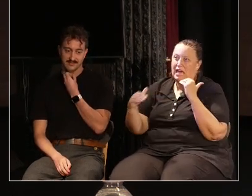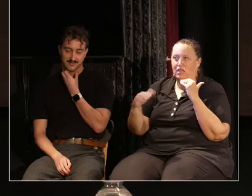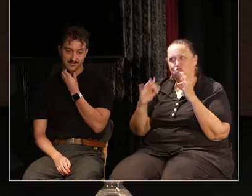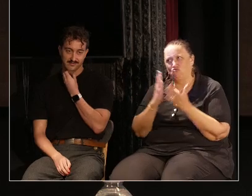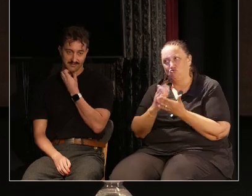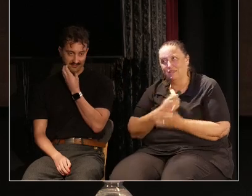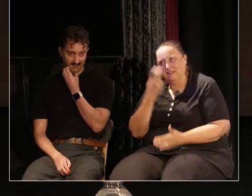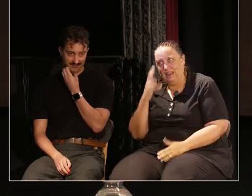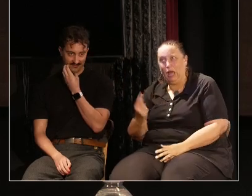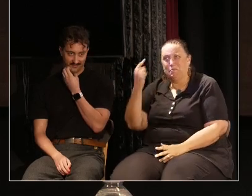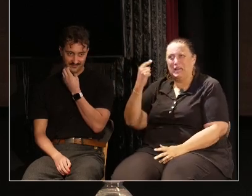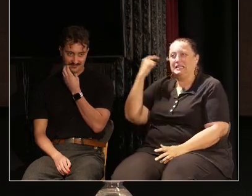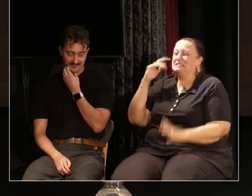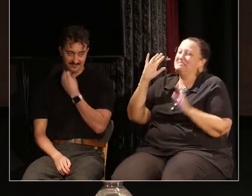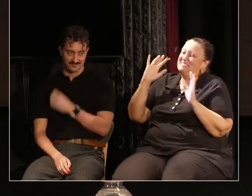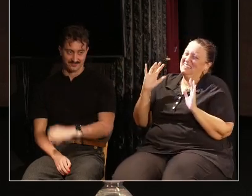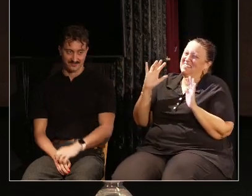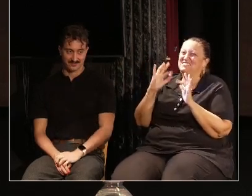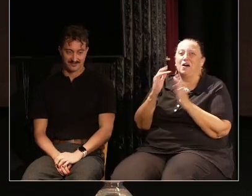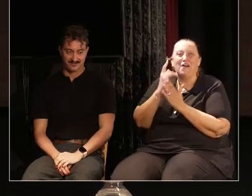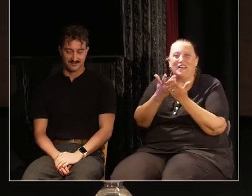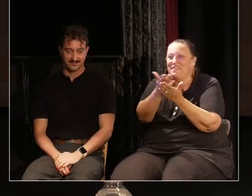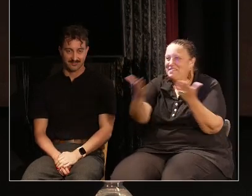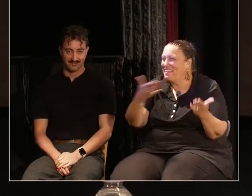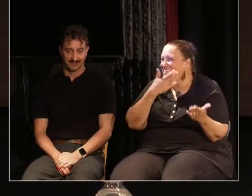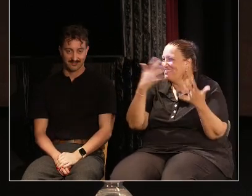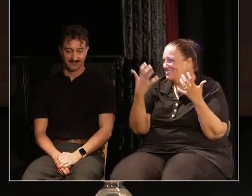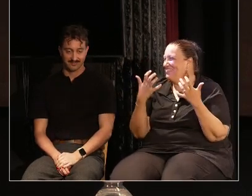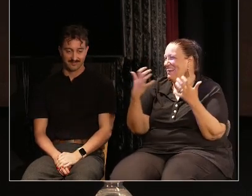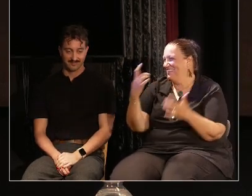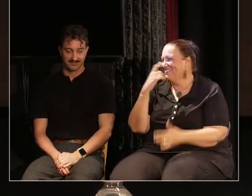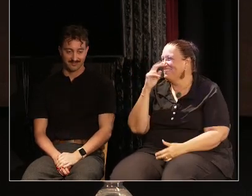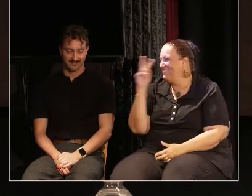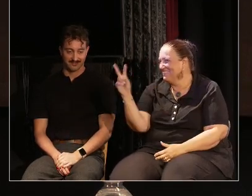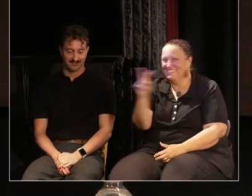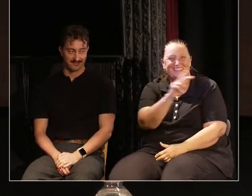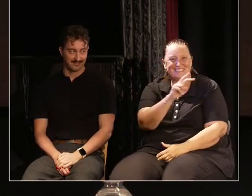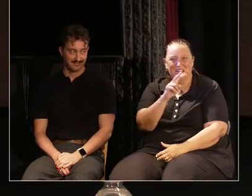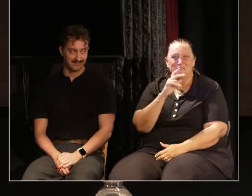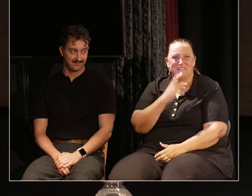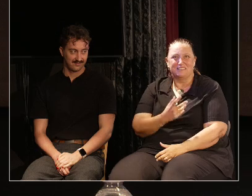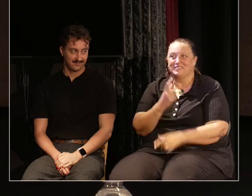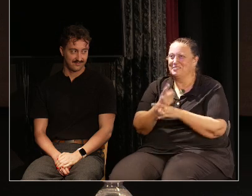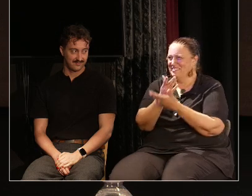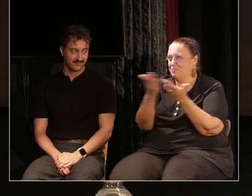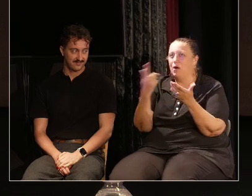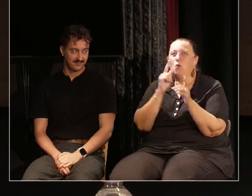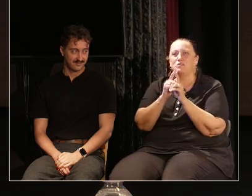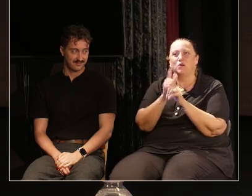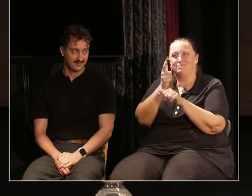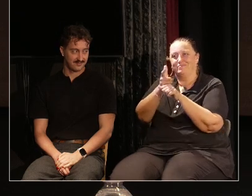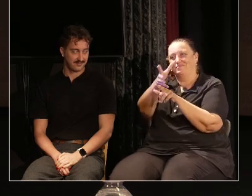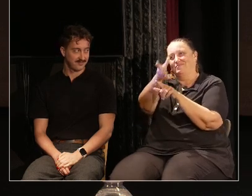So it's not just these lovely smiling faces in the audience that you'll be speaking to tonight. It's all of those people at